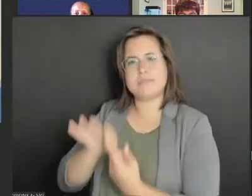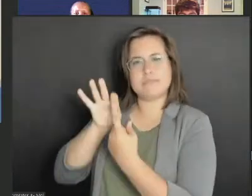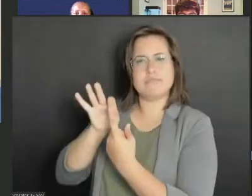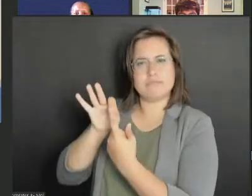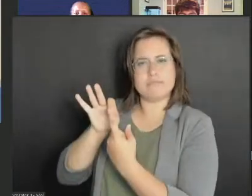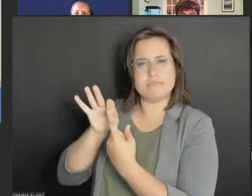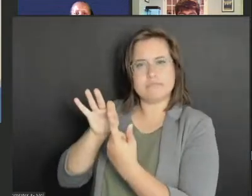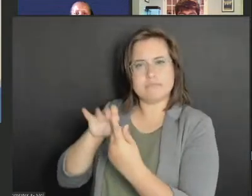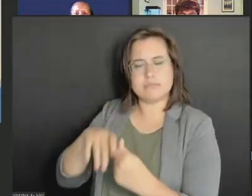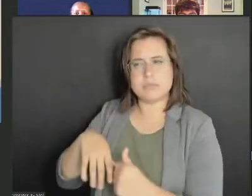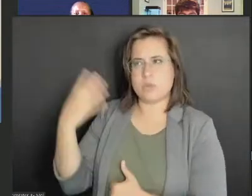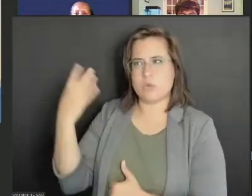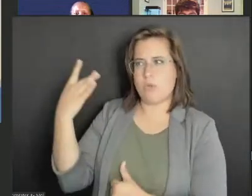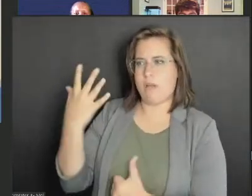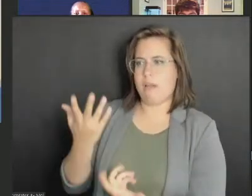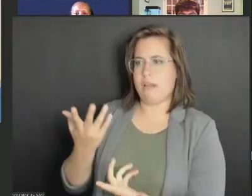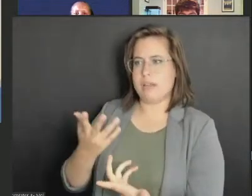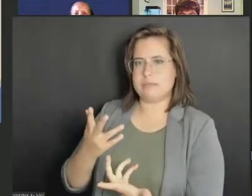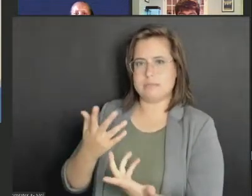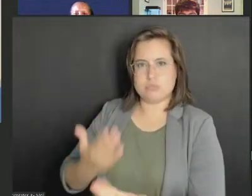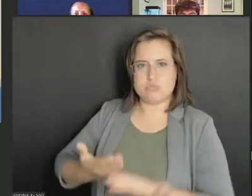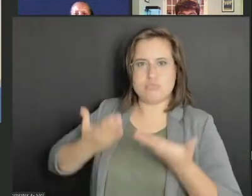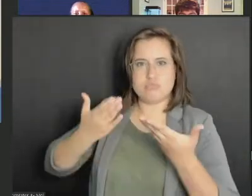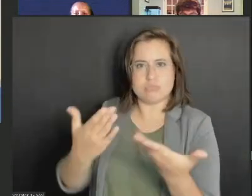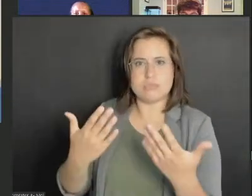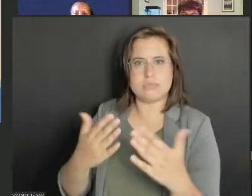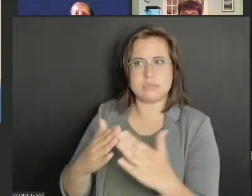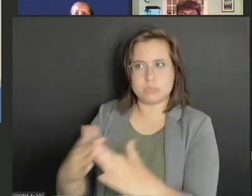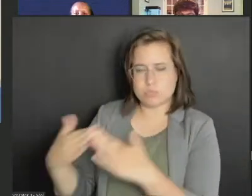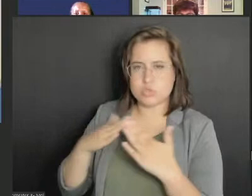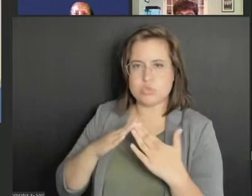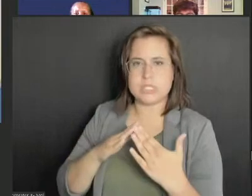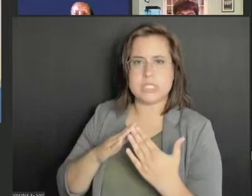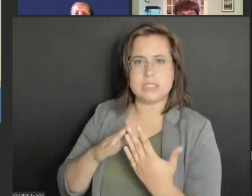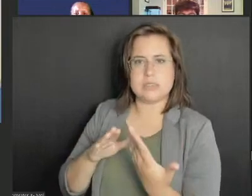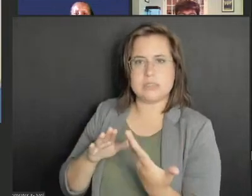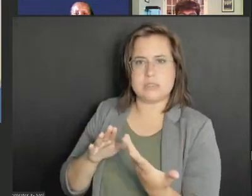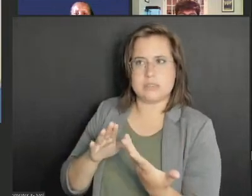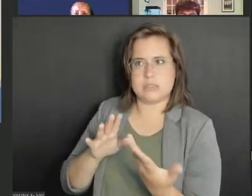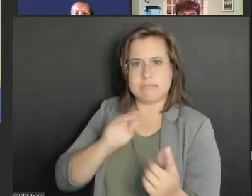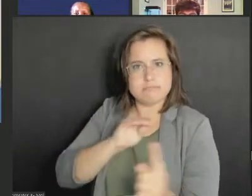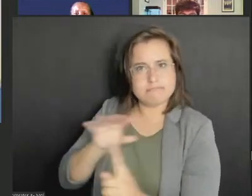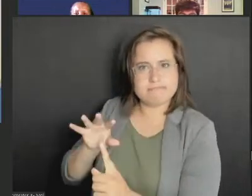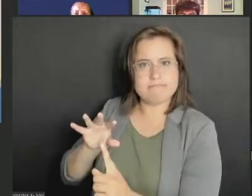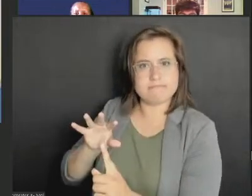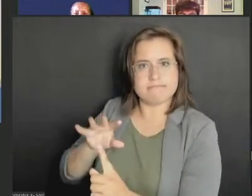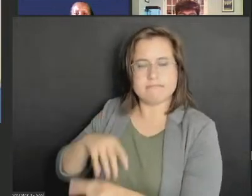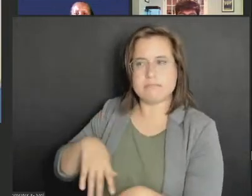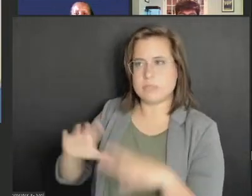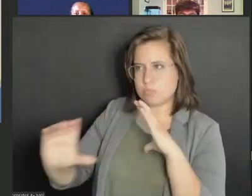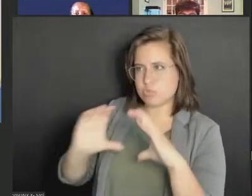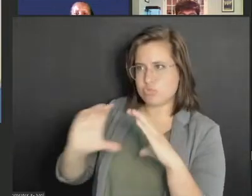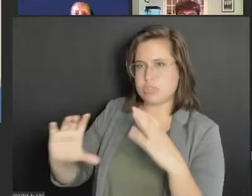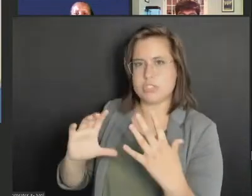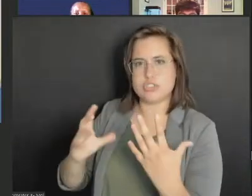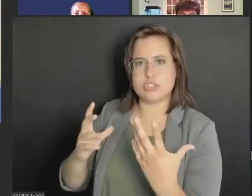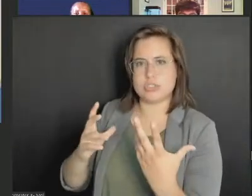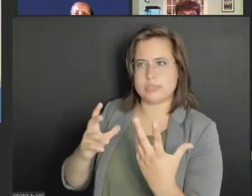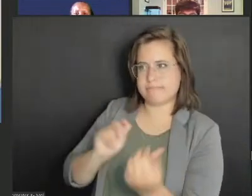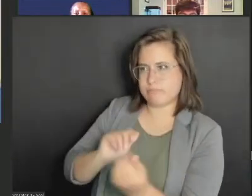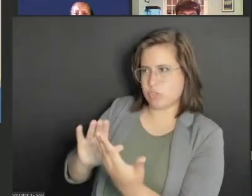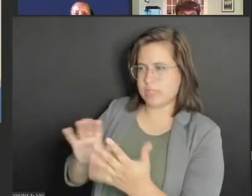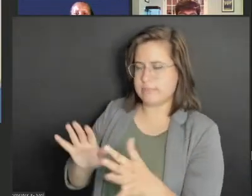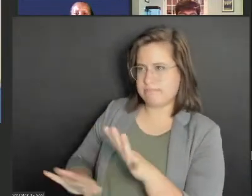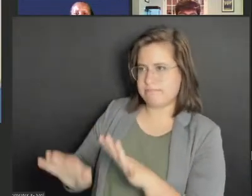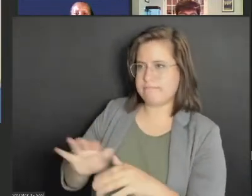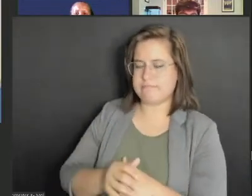it lifts up recommendation to address the communication, the misinformation and disinformation.